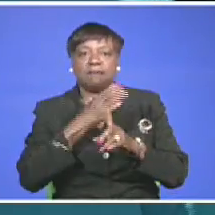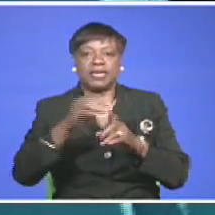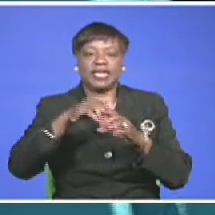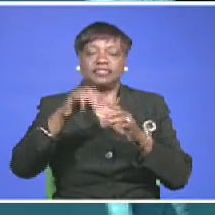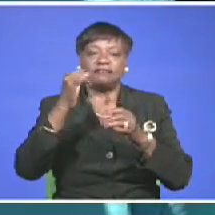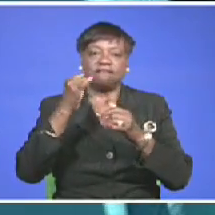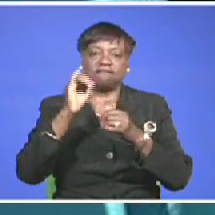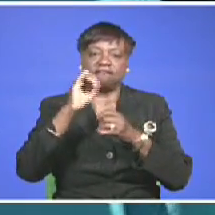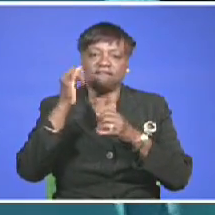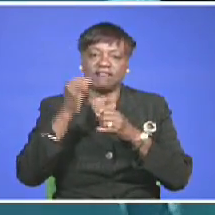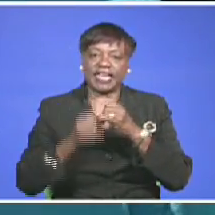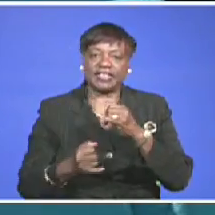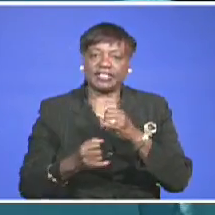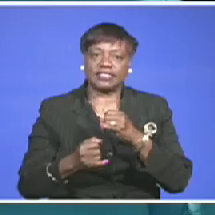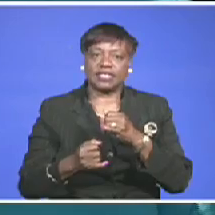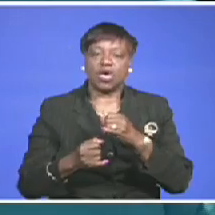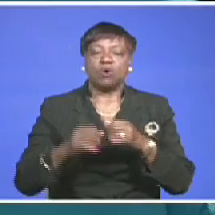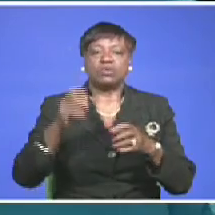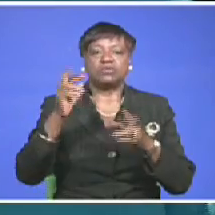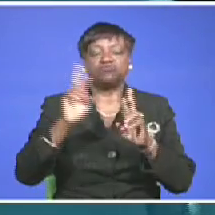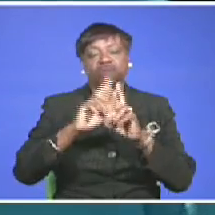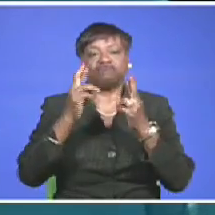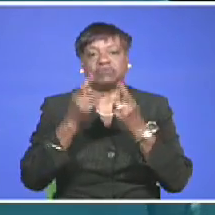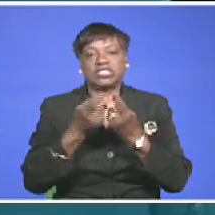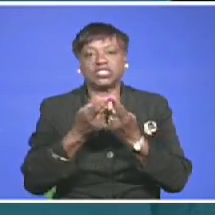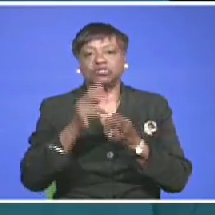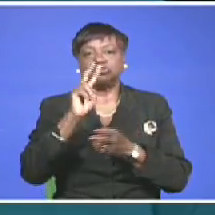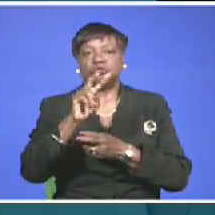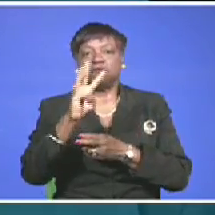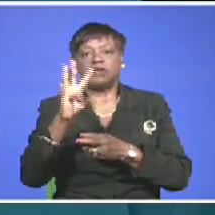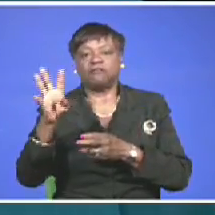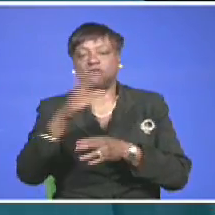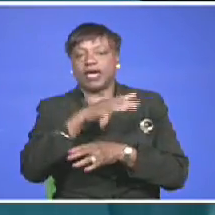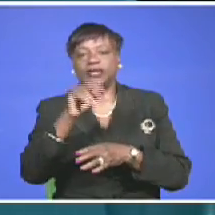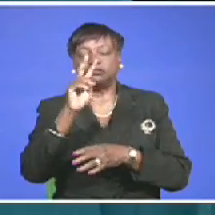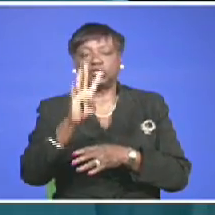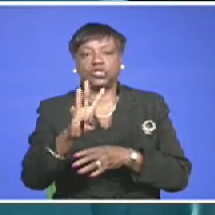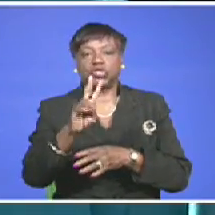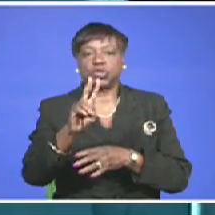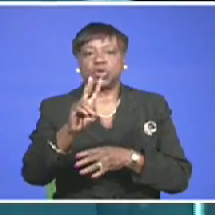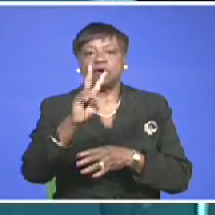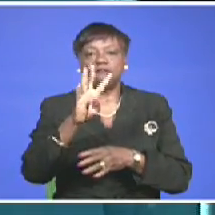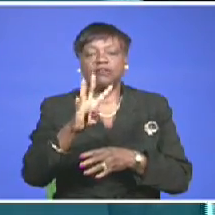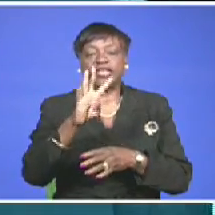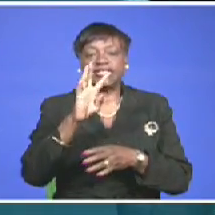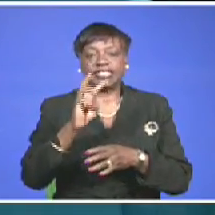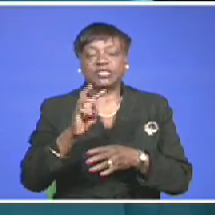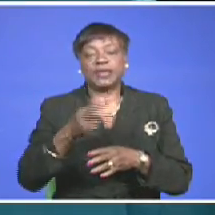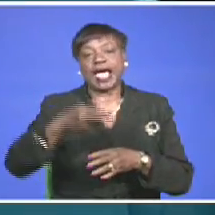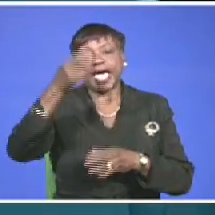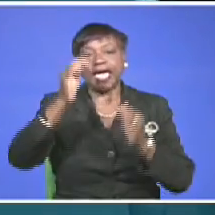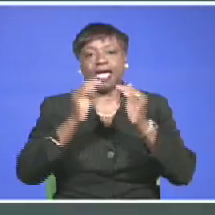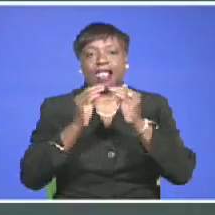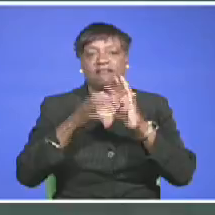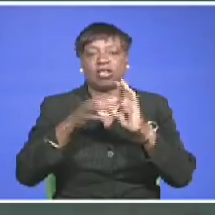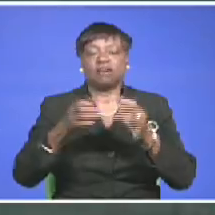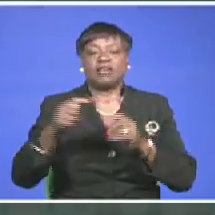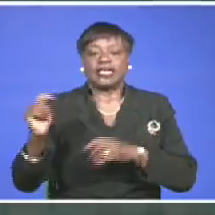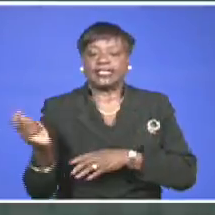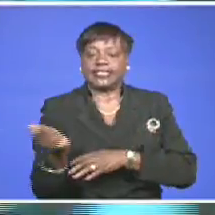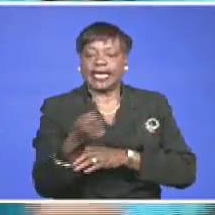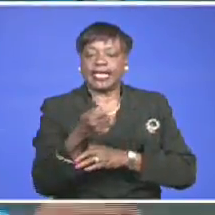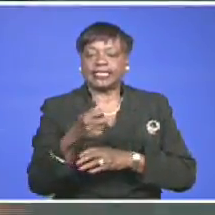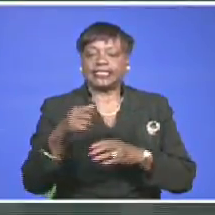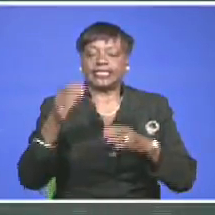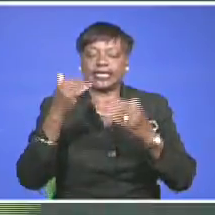like 244 and one was ranked about 246. So she's playing a very high level of tennis right now on the circuit. Carrie is